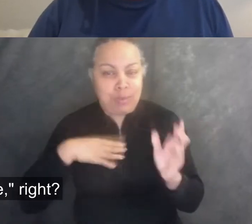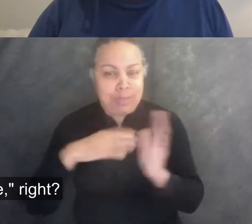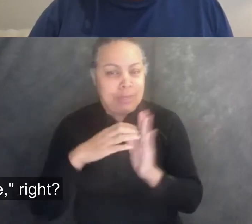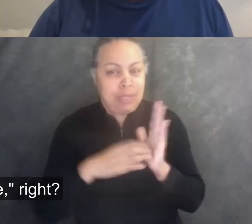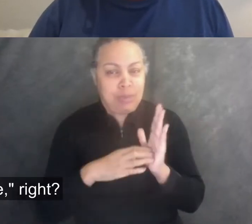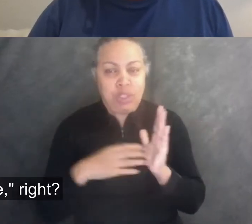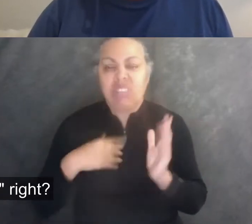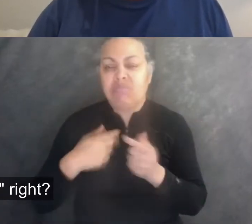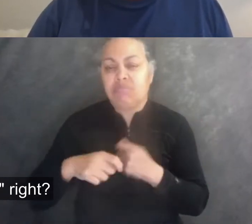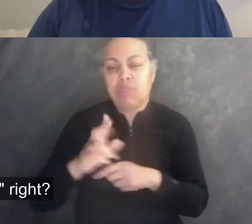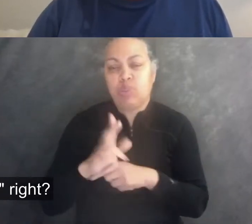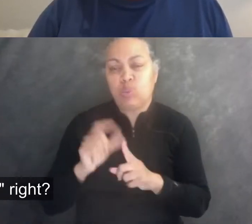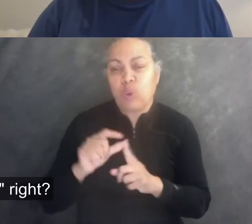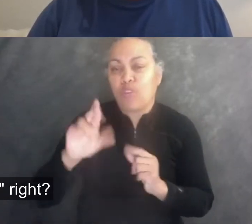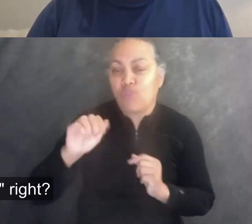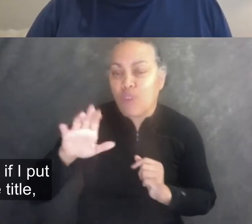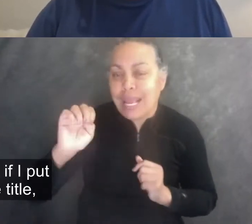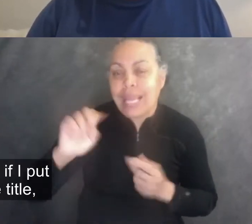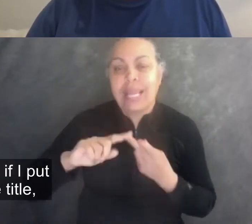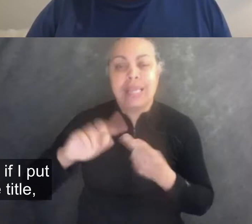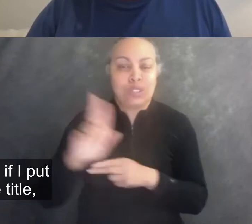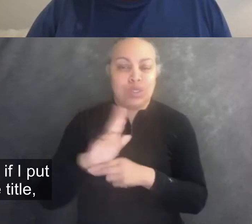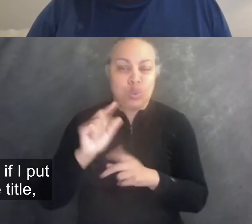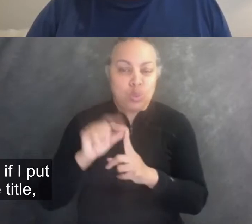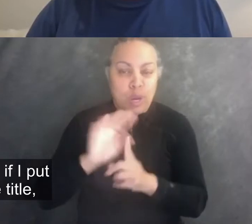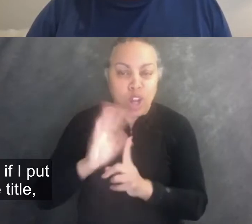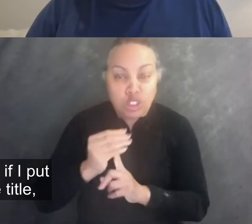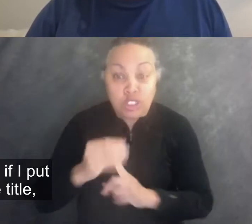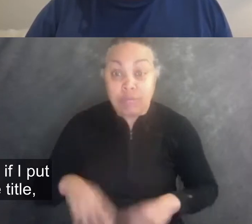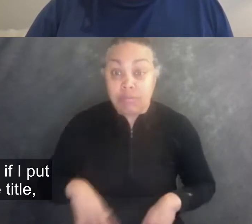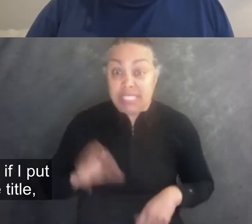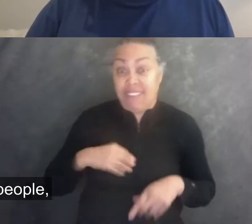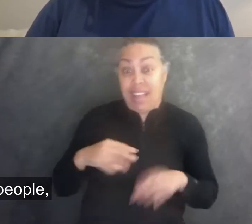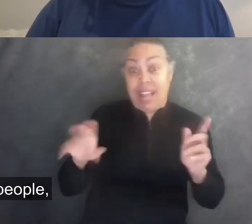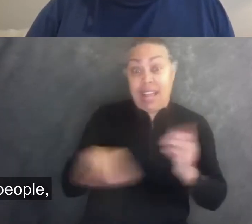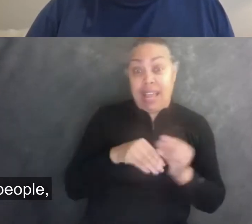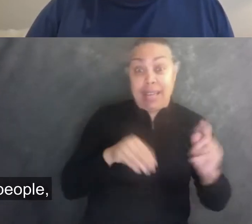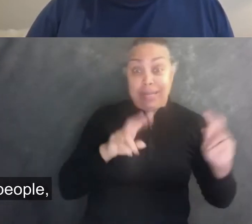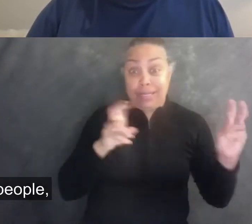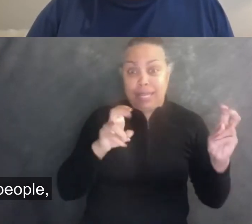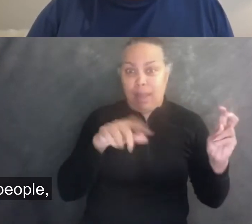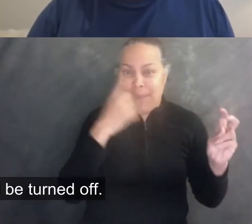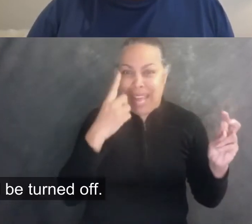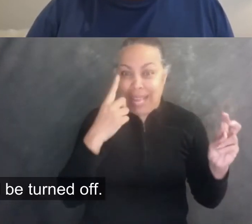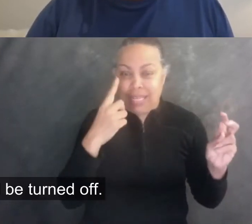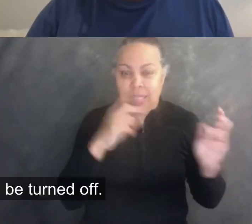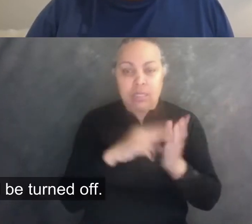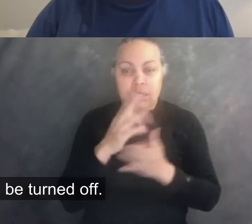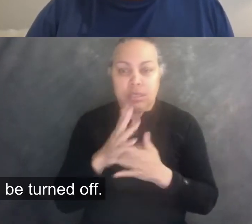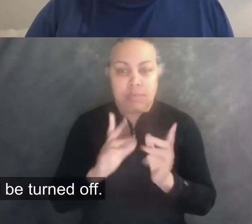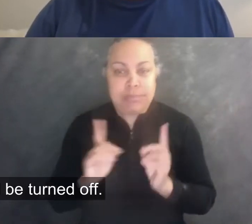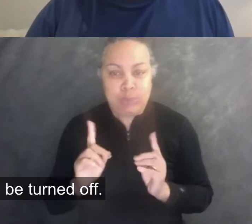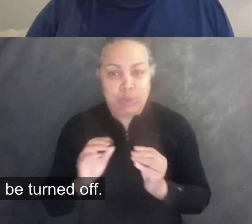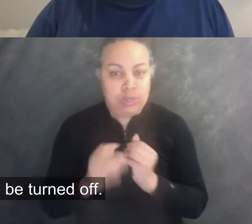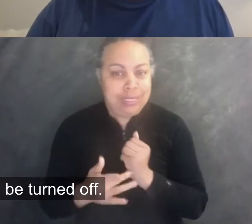say race, right? Or say culture, right? Because I knew if I put black in the title, certain types of people, more tech people,